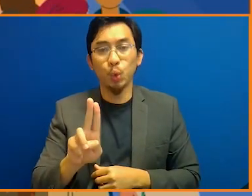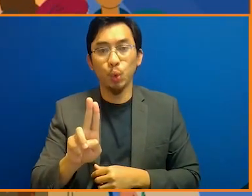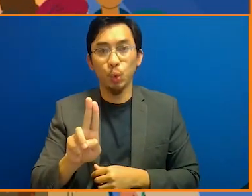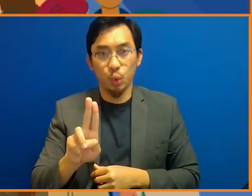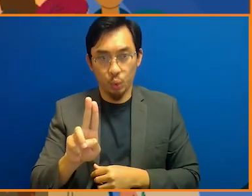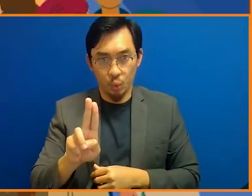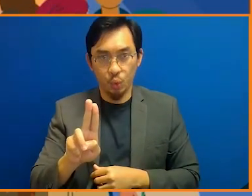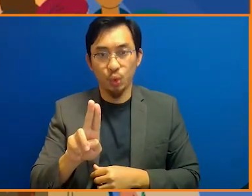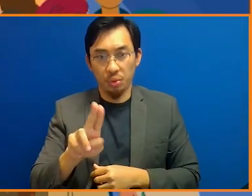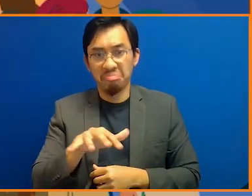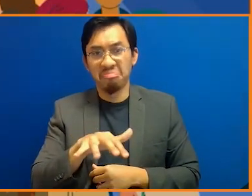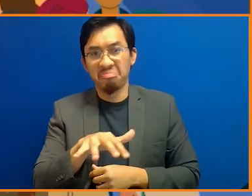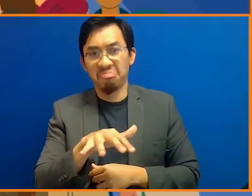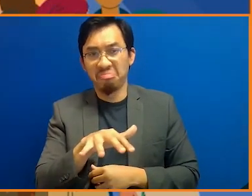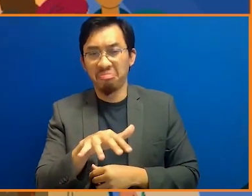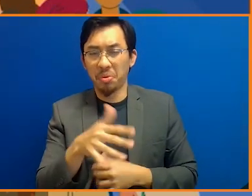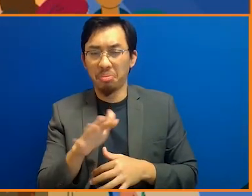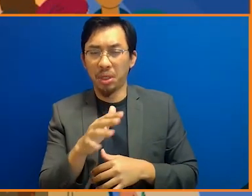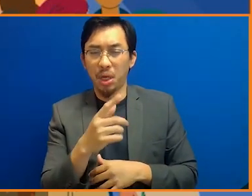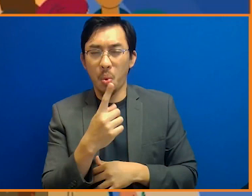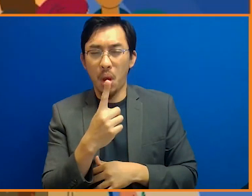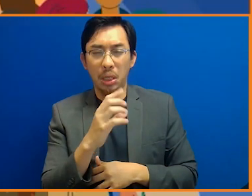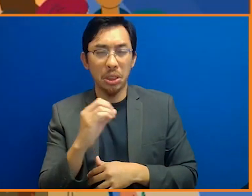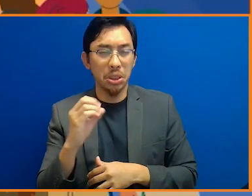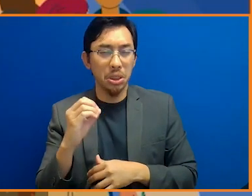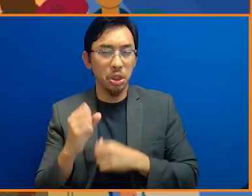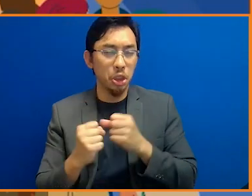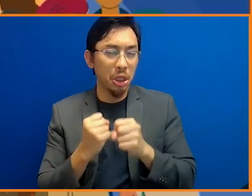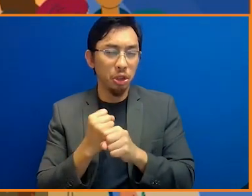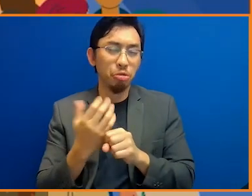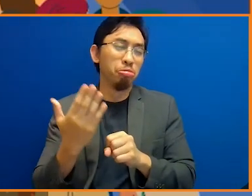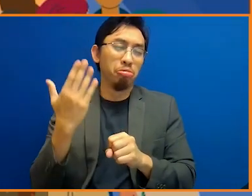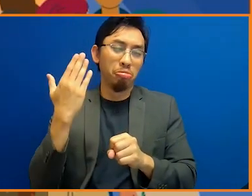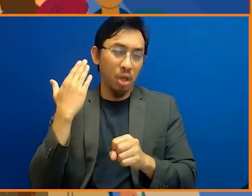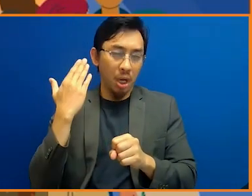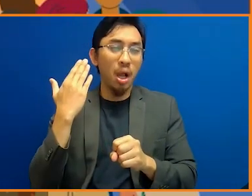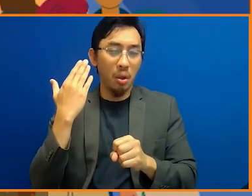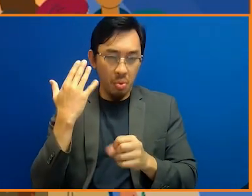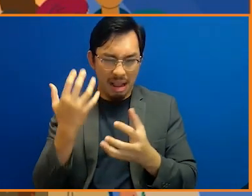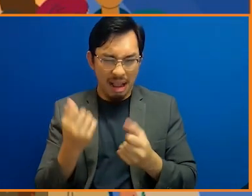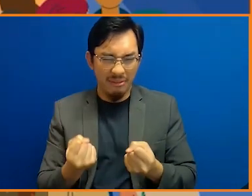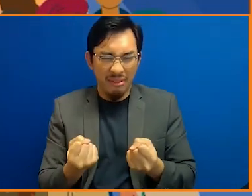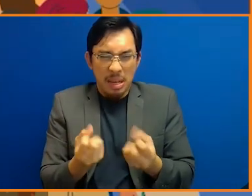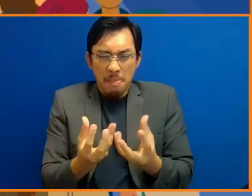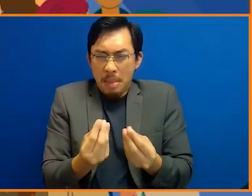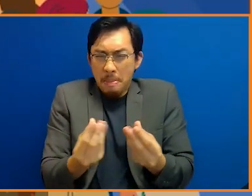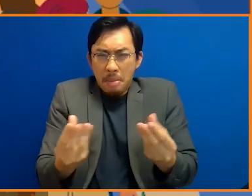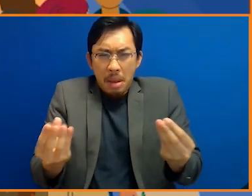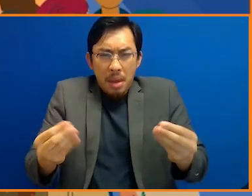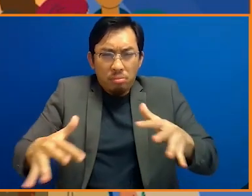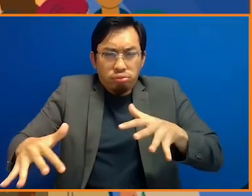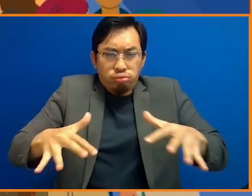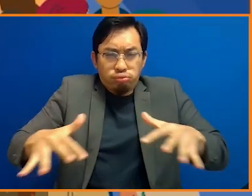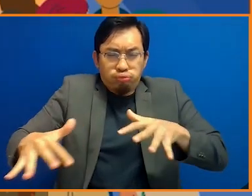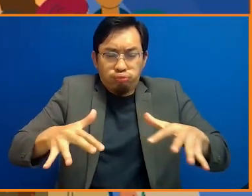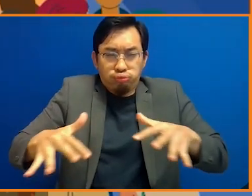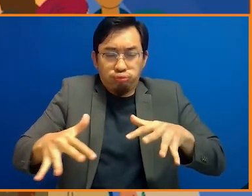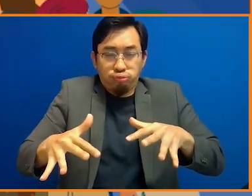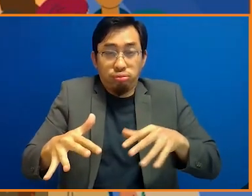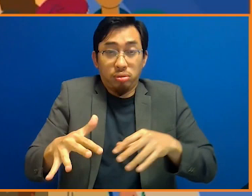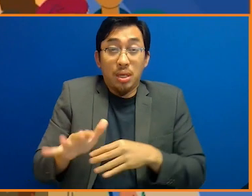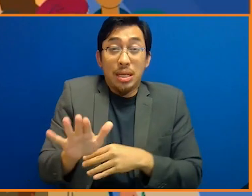if we focus on Tohoku region, since 100 years, more than 100 years ago, we have many